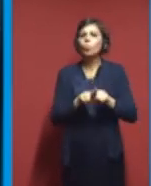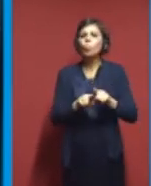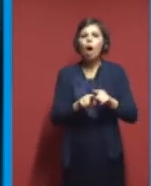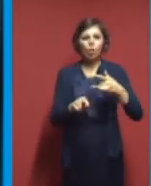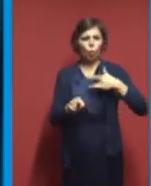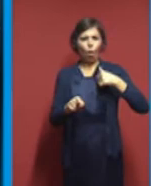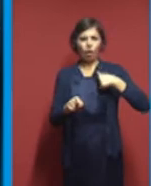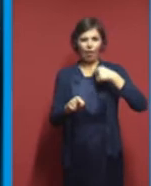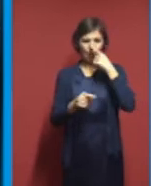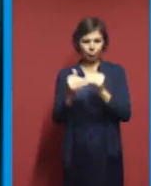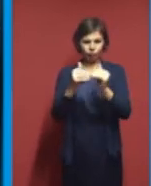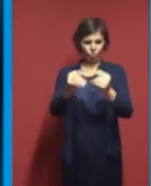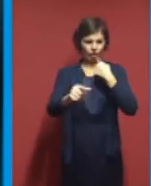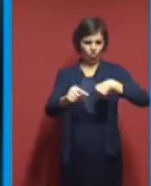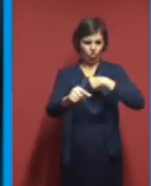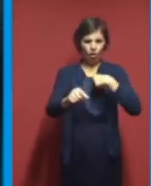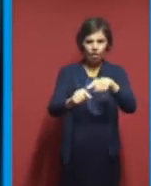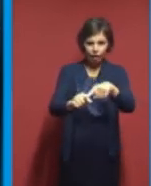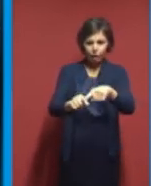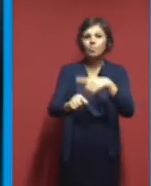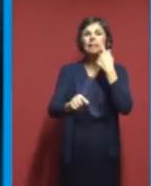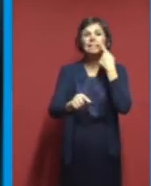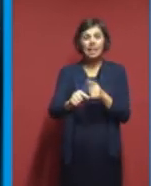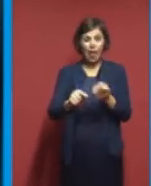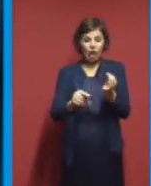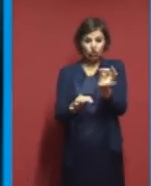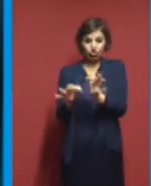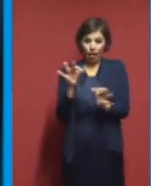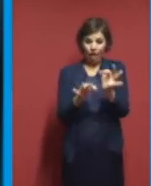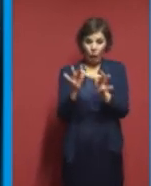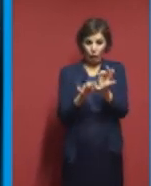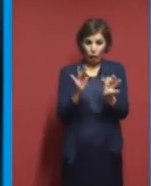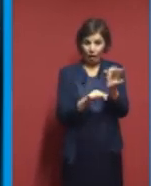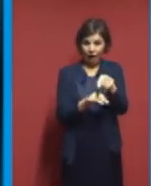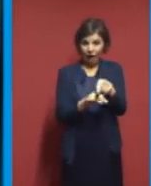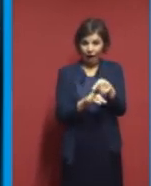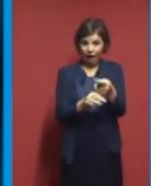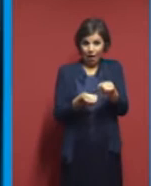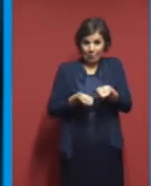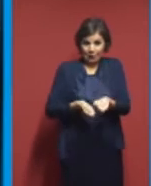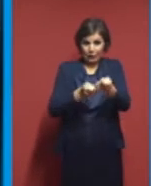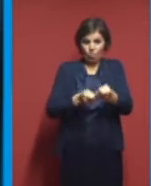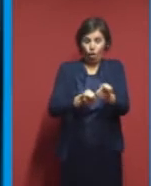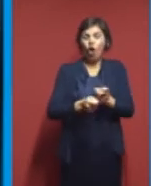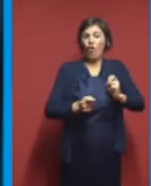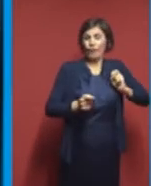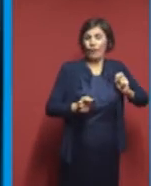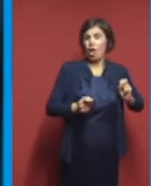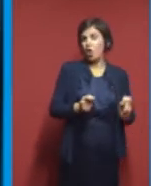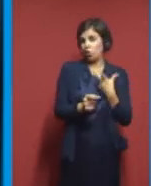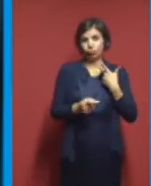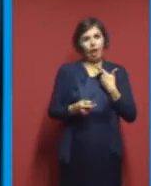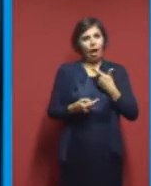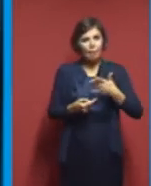if you turn the speed down, the cells slow down. This was an incredible idea for me, this idea that we could build a circuit that could speak to